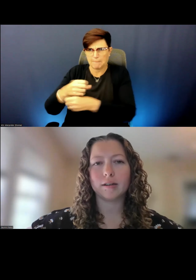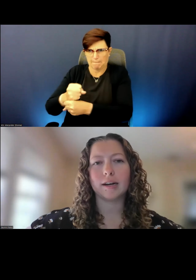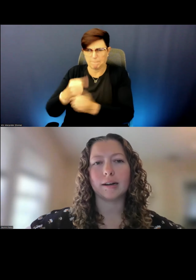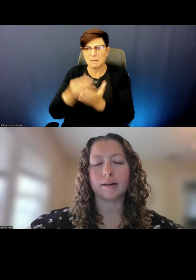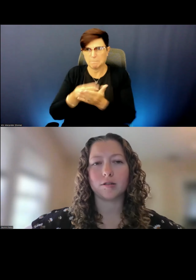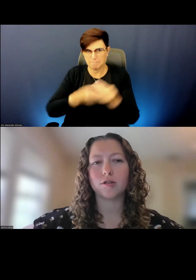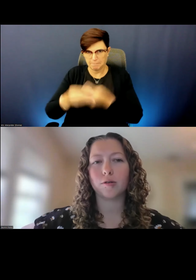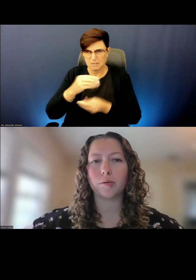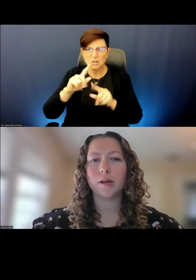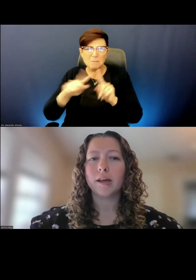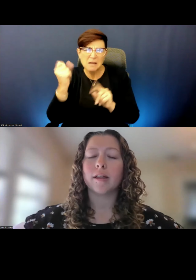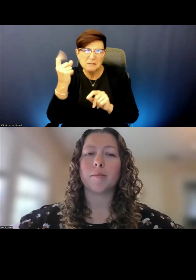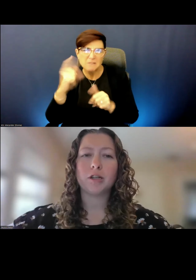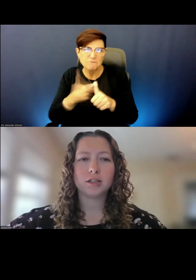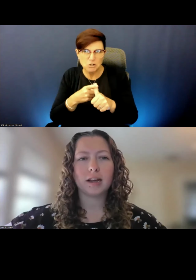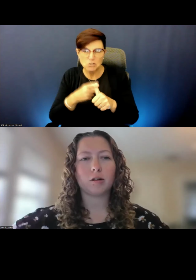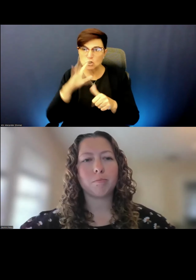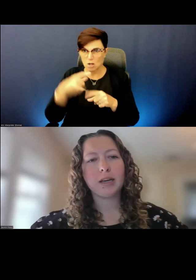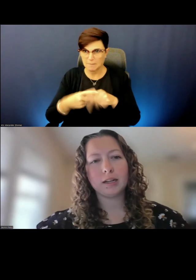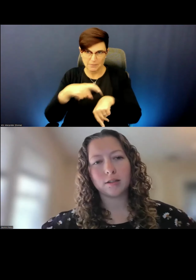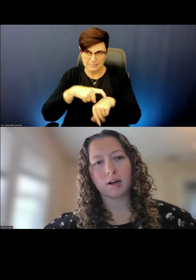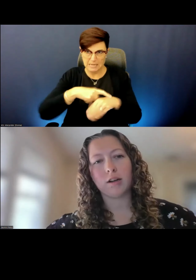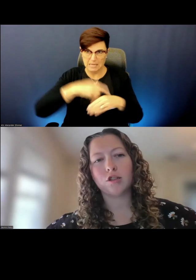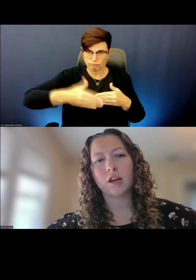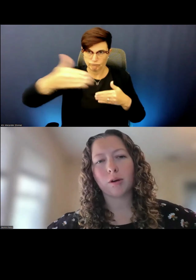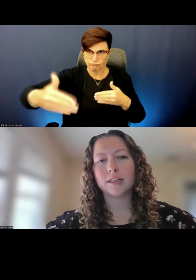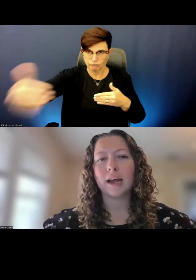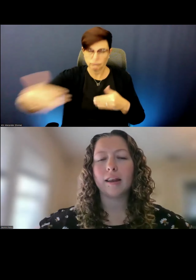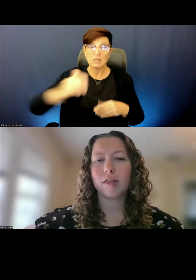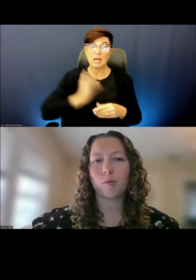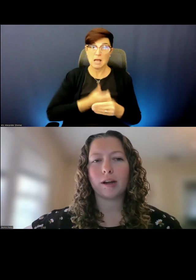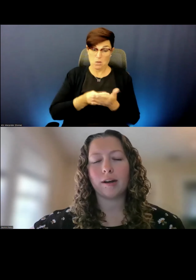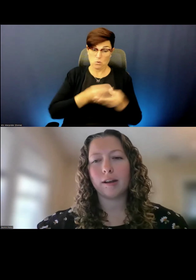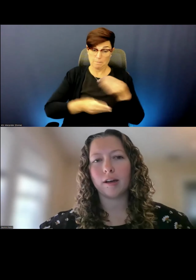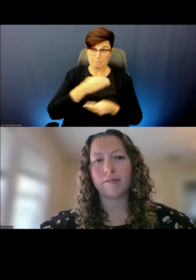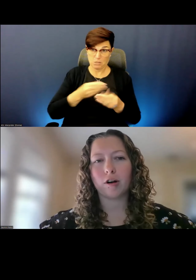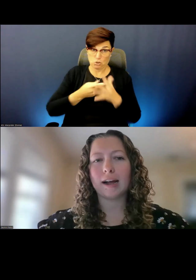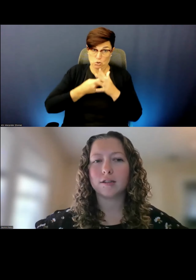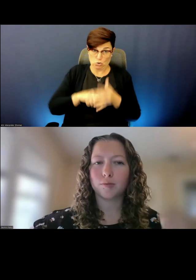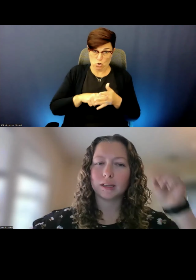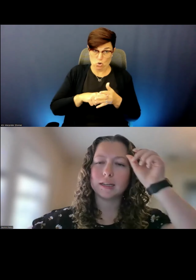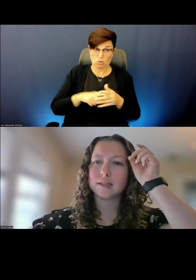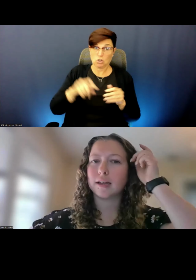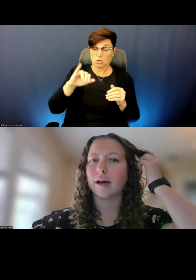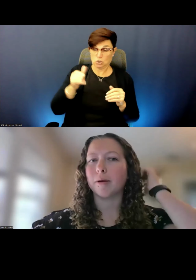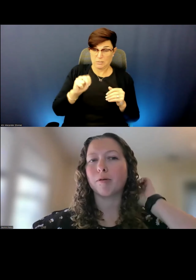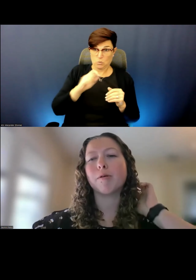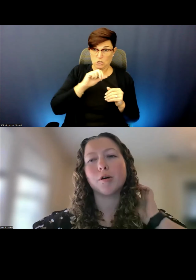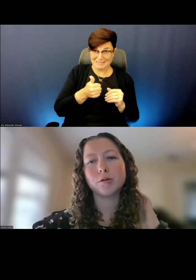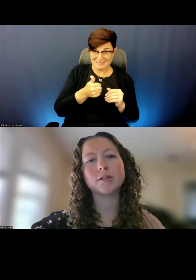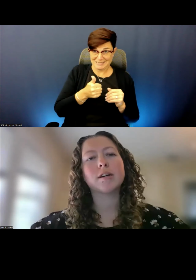in. So the budget cycle begins on January 10th, when the governor has to release